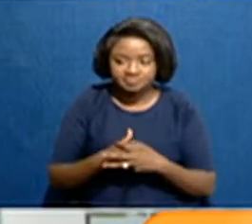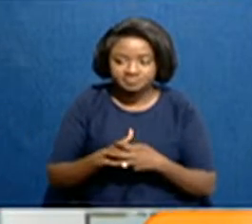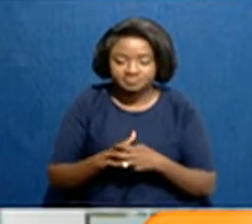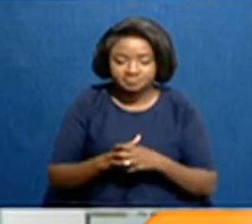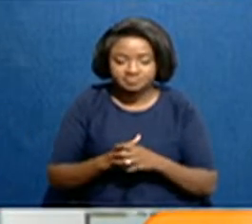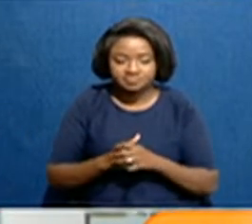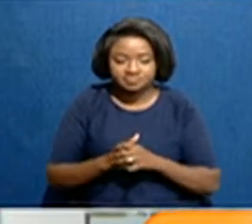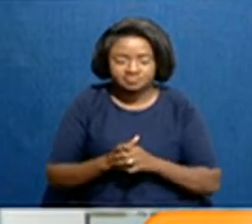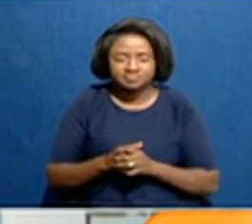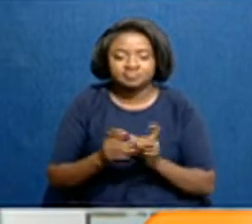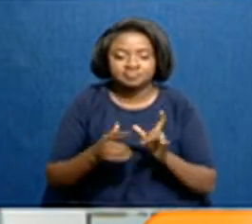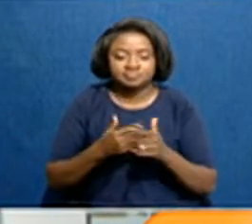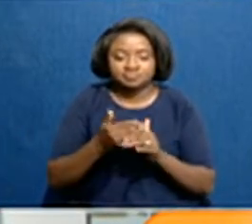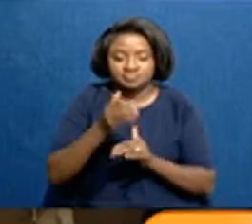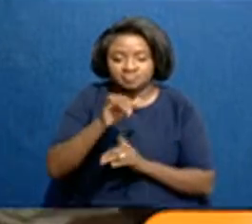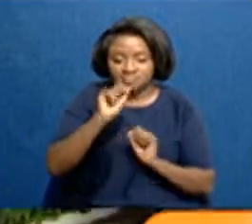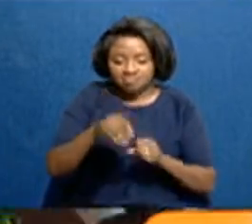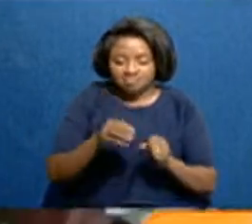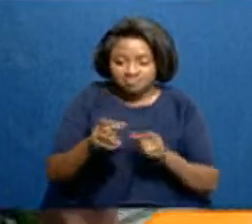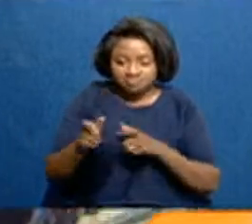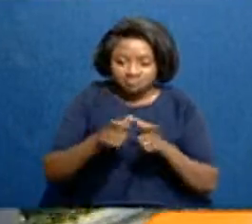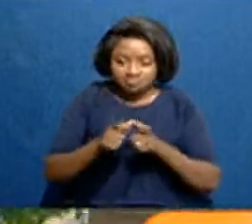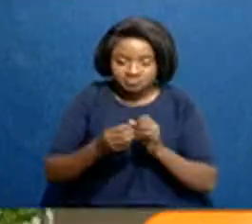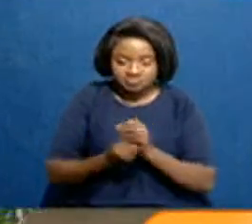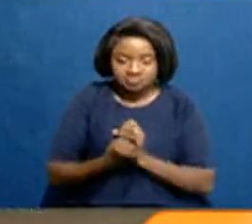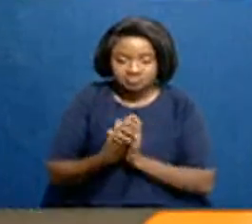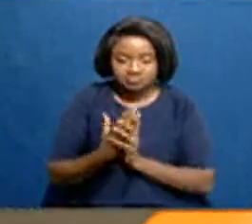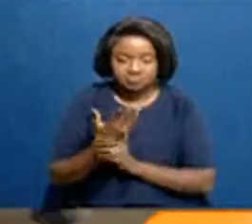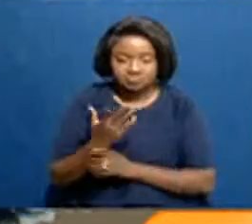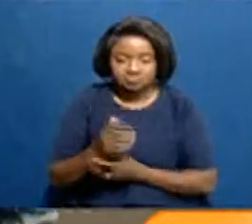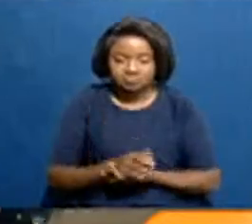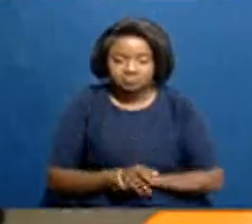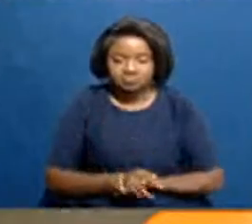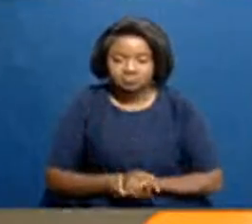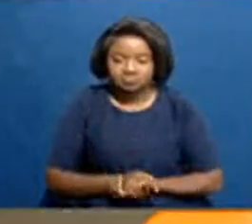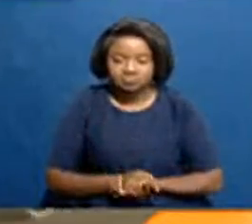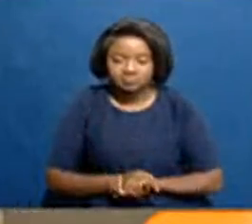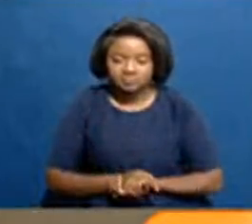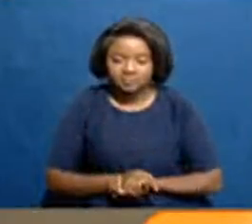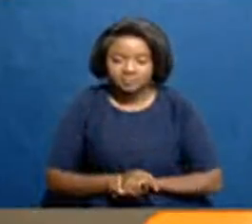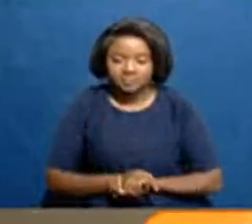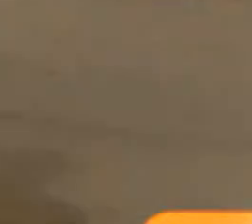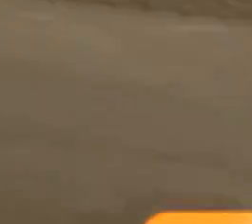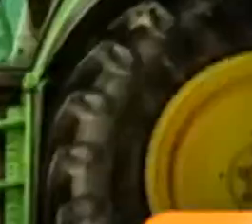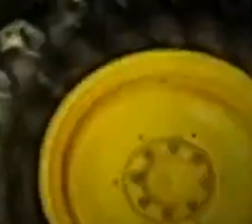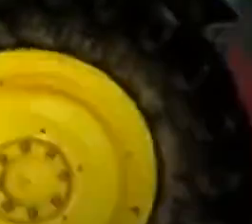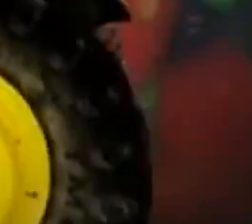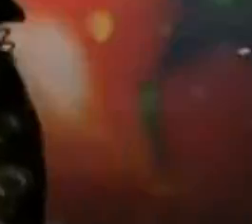then you can control the growth. Dennis Otieno, Smart Farm.